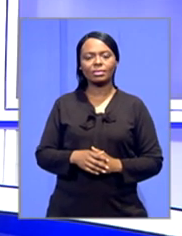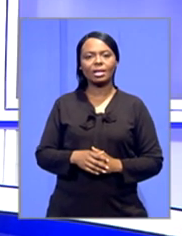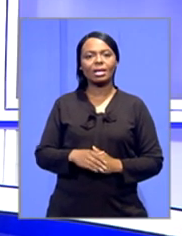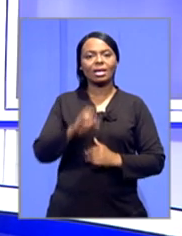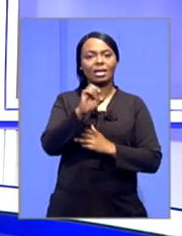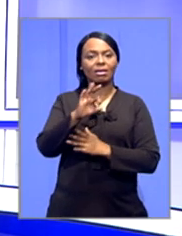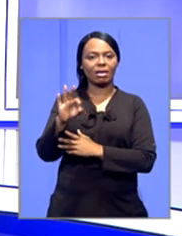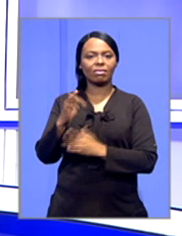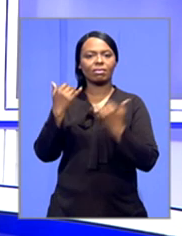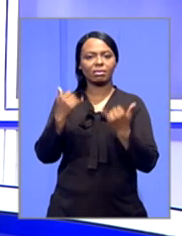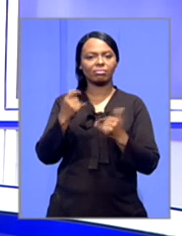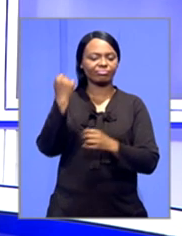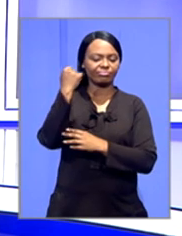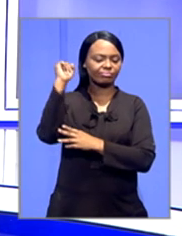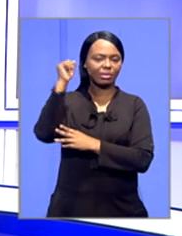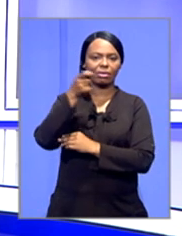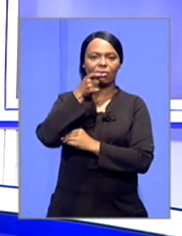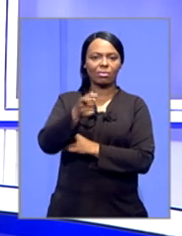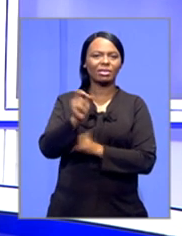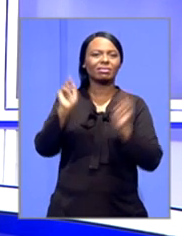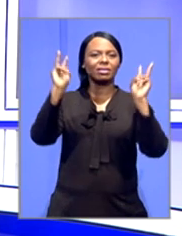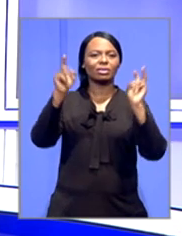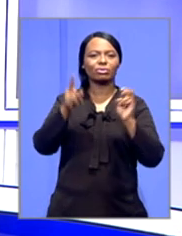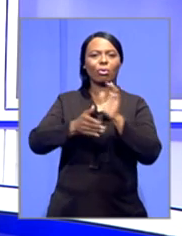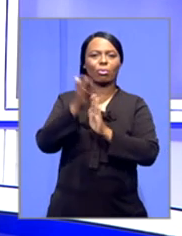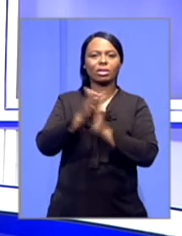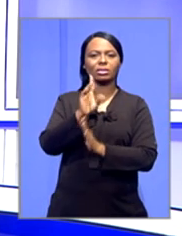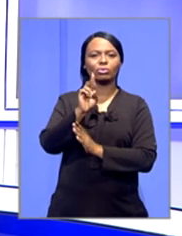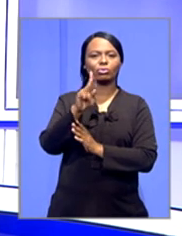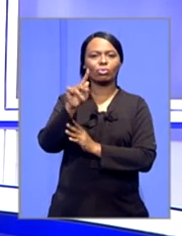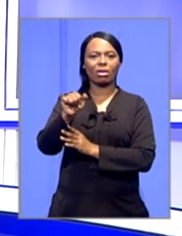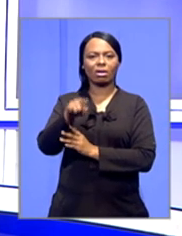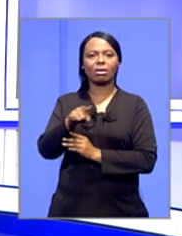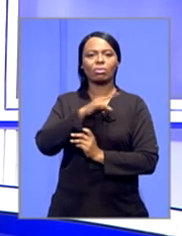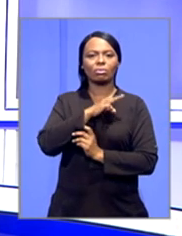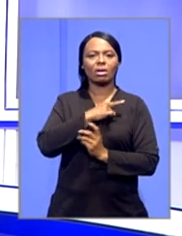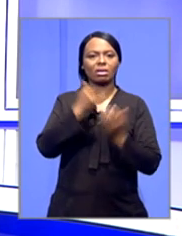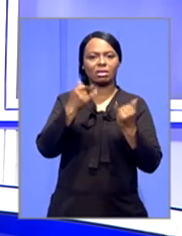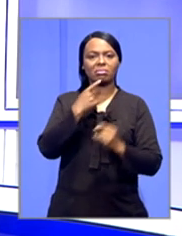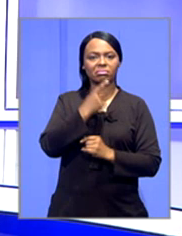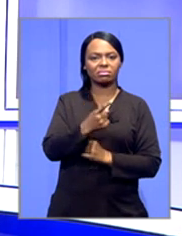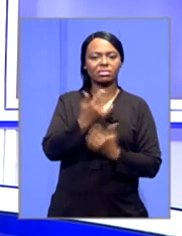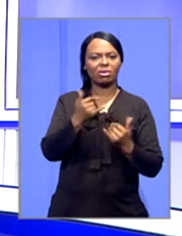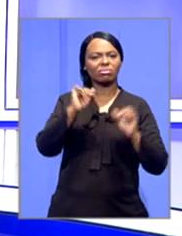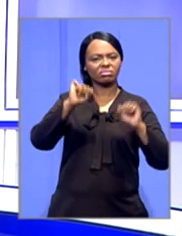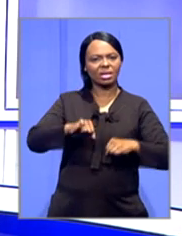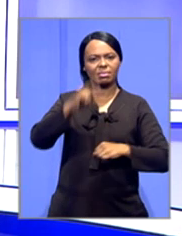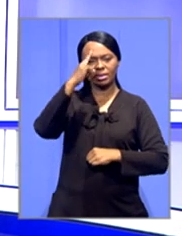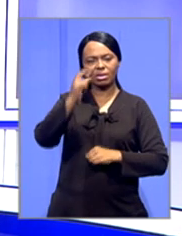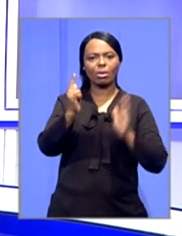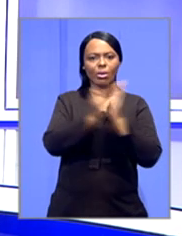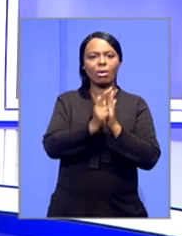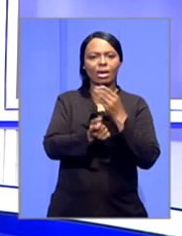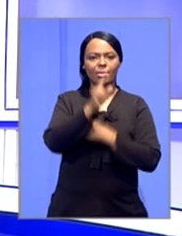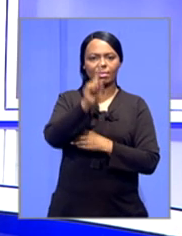Lekoko la EFF le ganne go tshwaela ka ga magato a dirilweng ke Operation Dudula. Lekoko le supile fa le dumela gore molao o tshwanetse